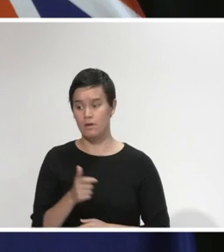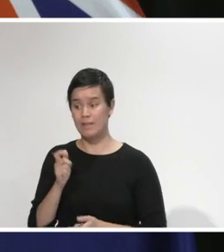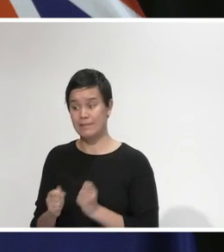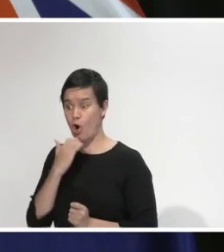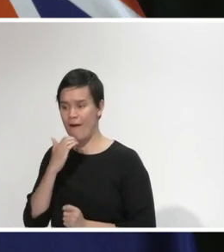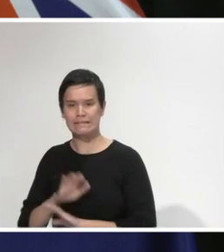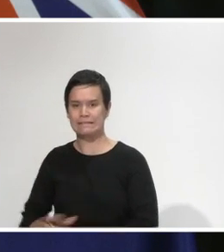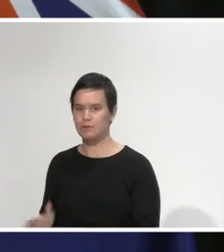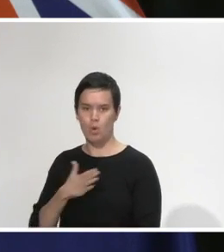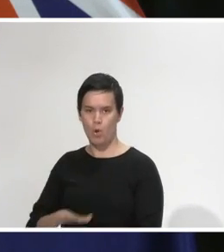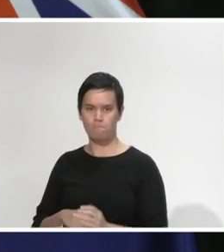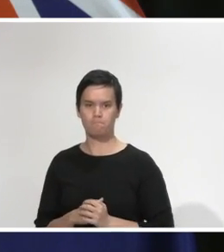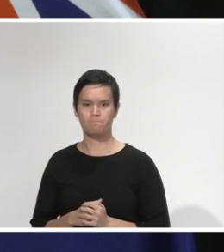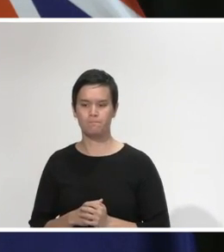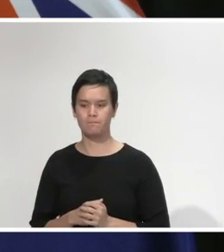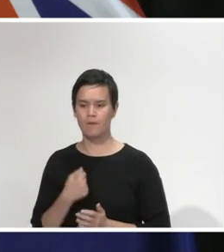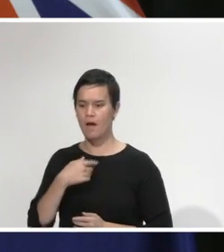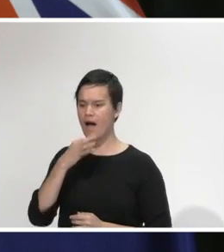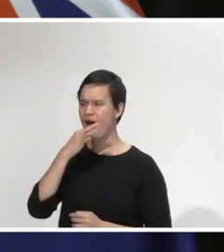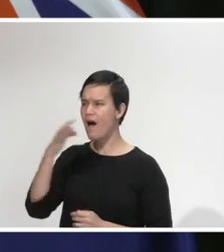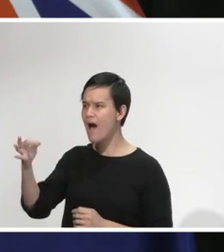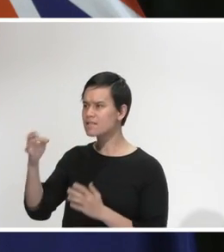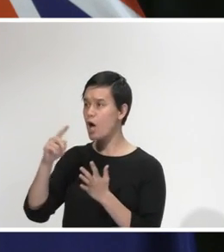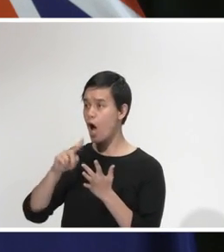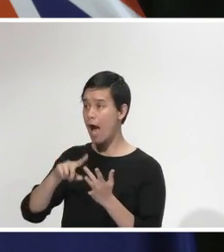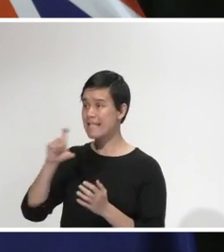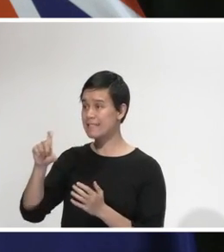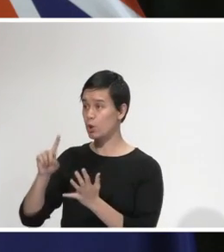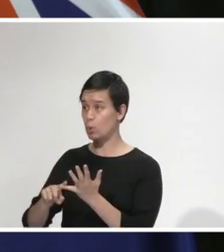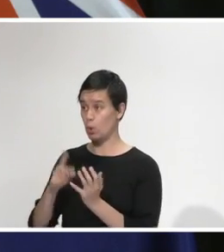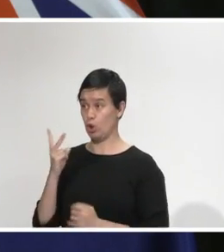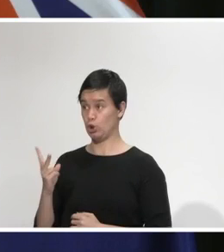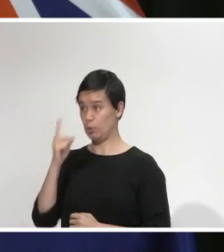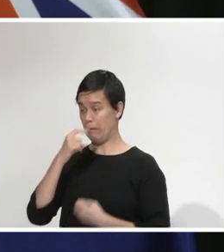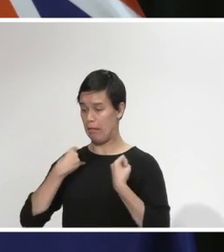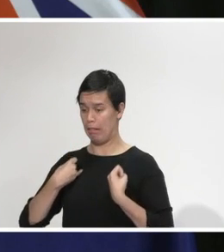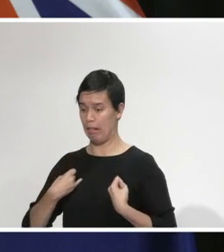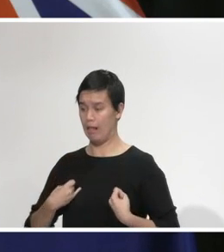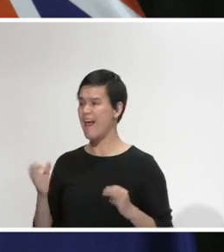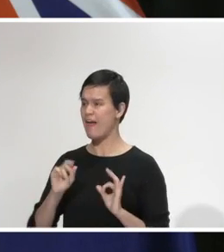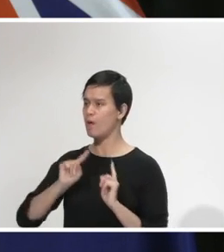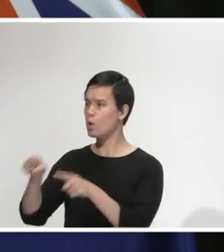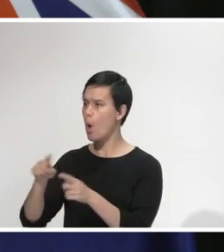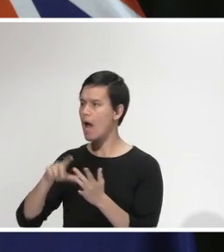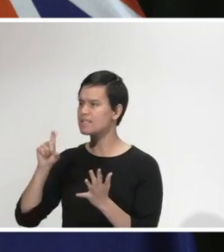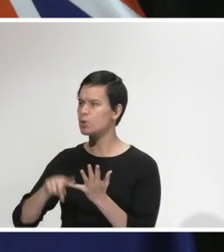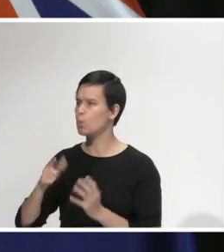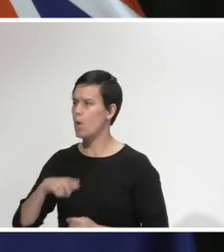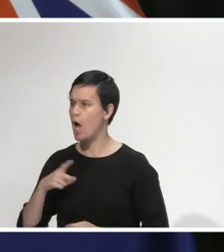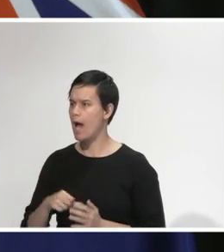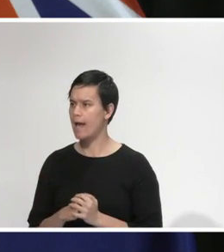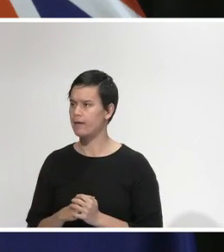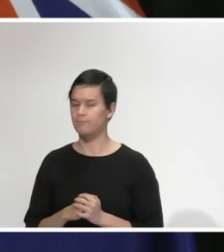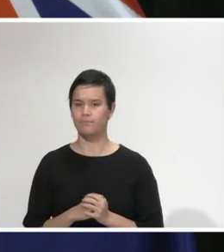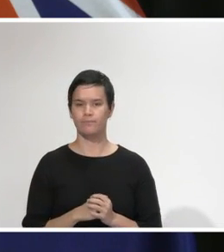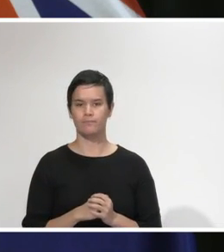weren't sent to ICU in Christchurch? Weren't sent to ICU because they and their families, in discussion with